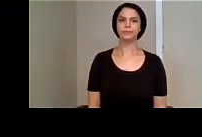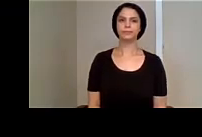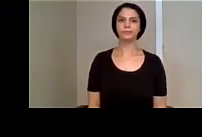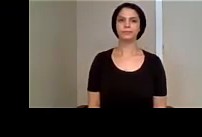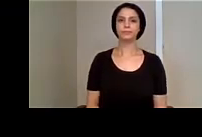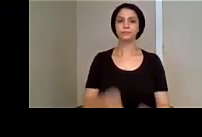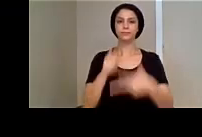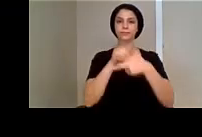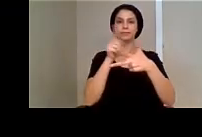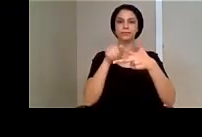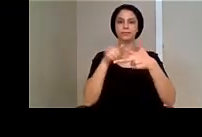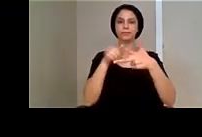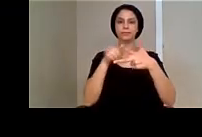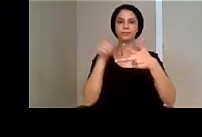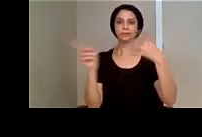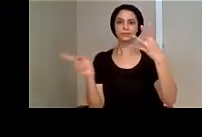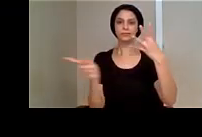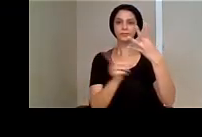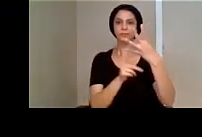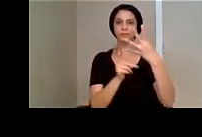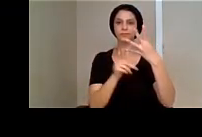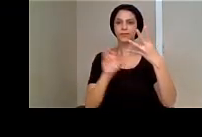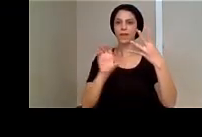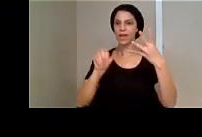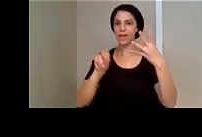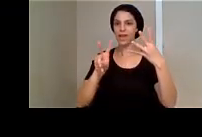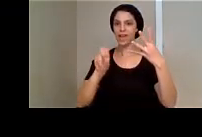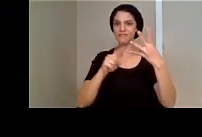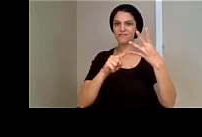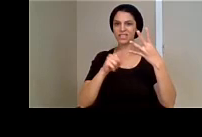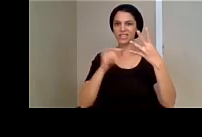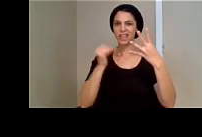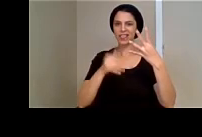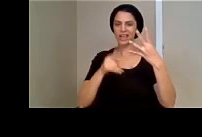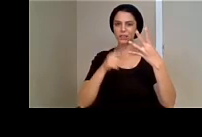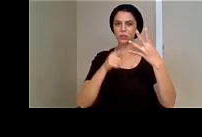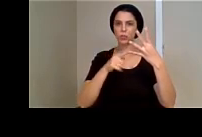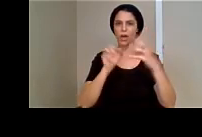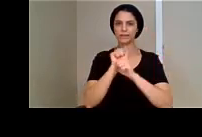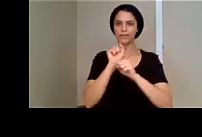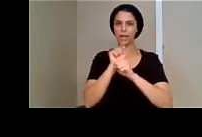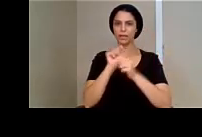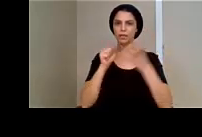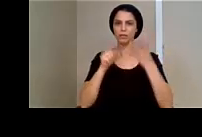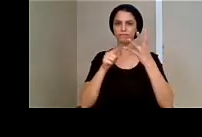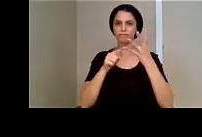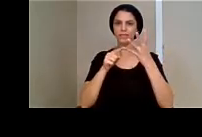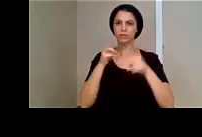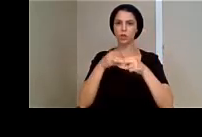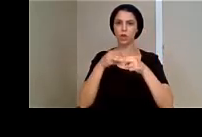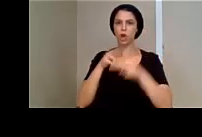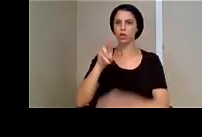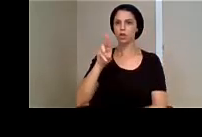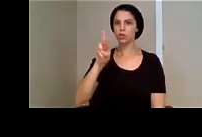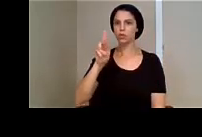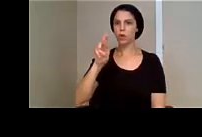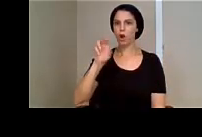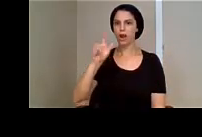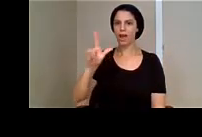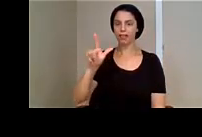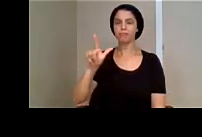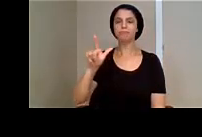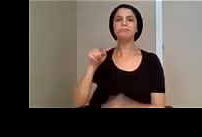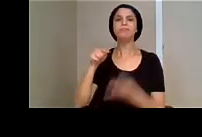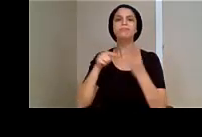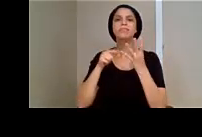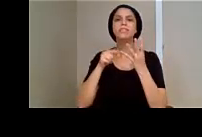And the last type of a Canvas assignment we're going to show you today is a website URL assignment. This is good for things, so I'm thinking